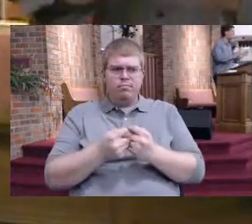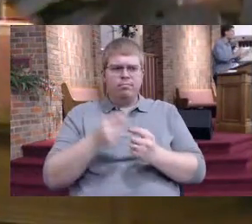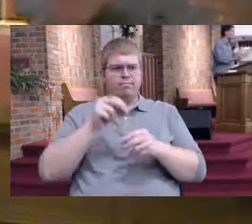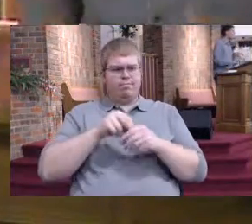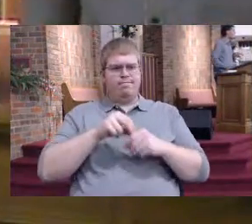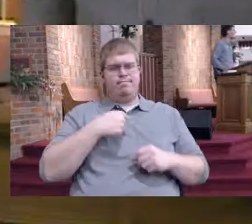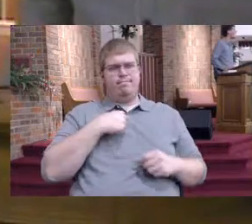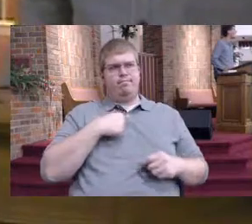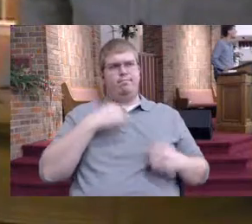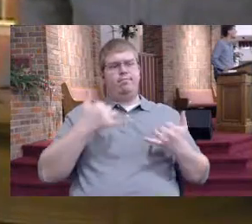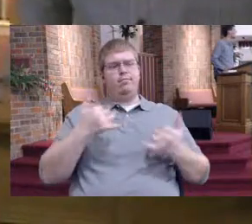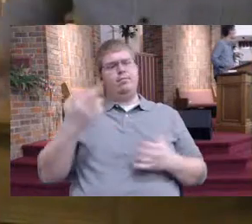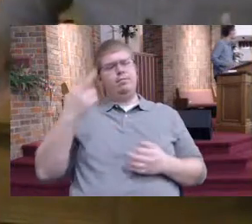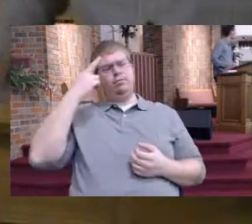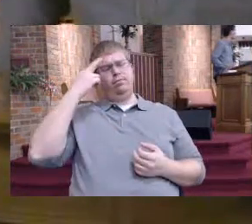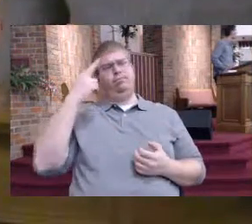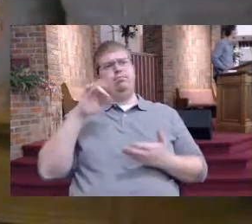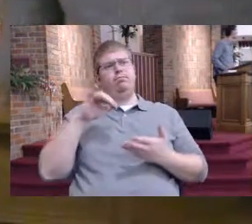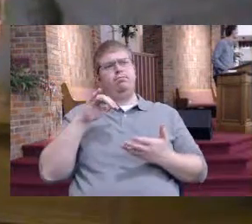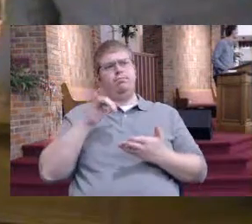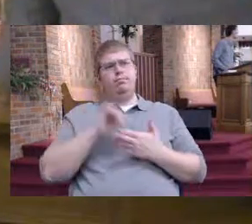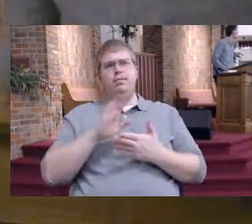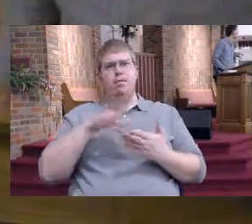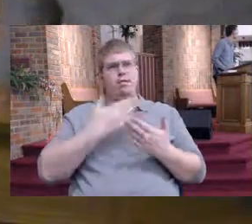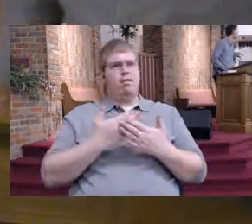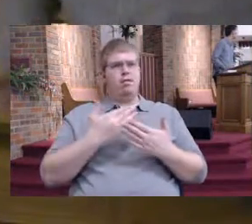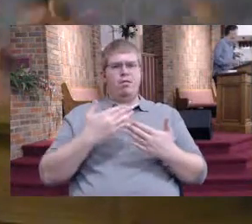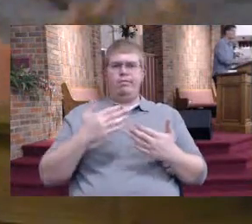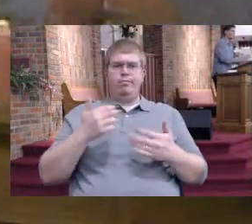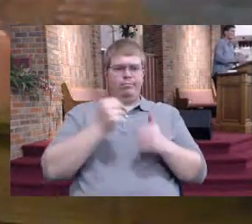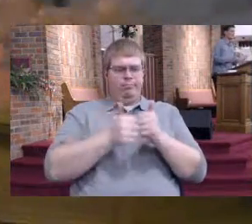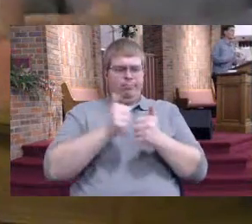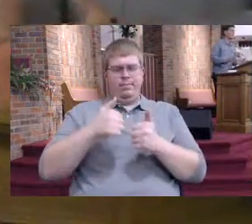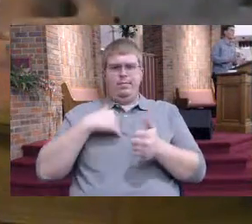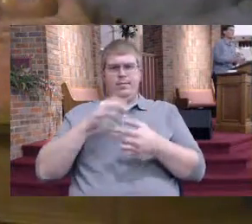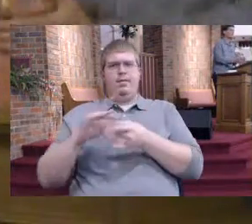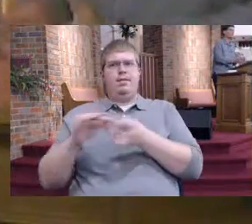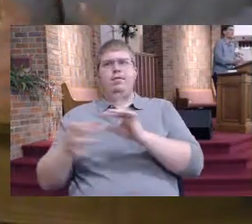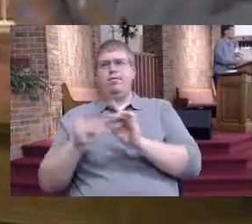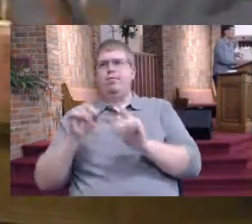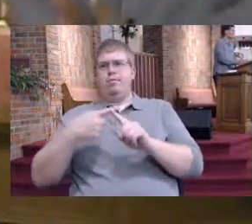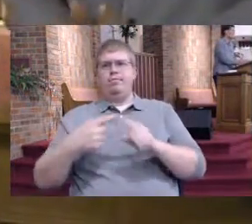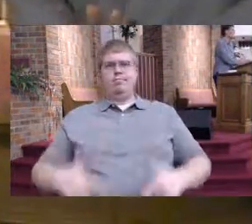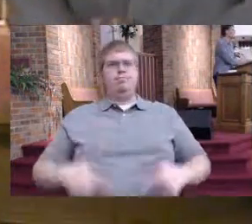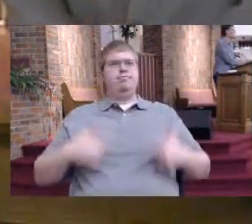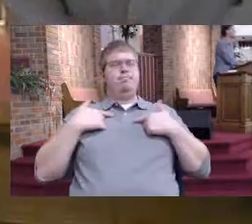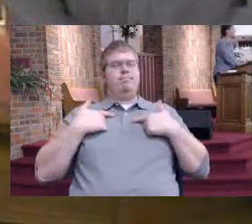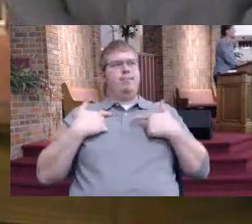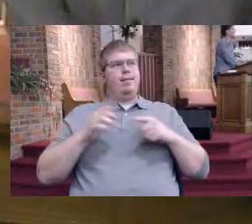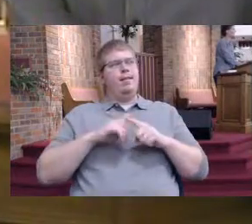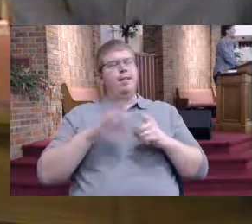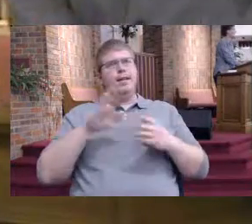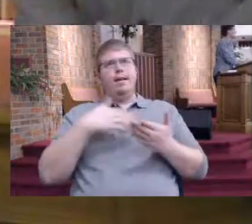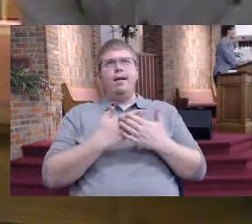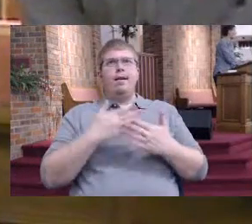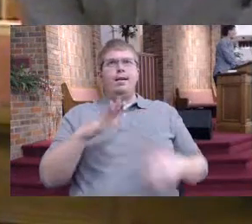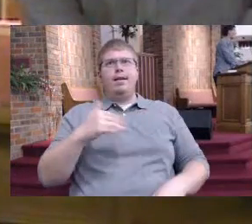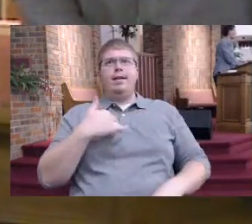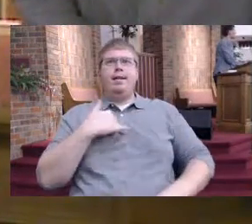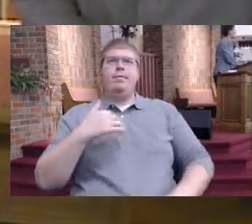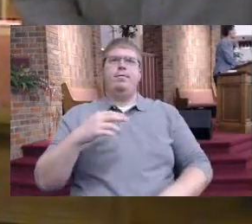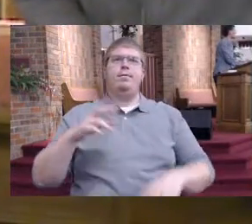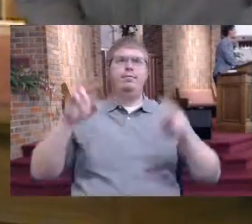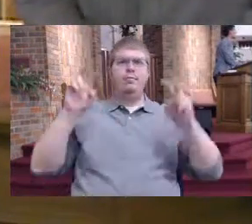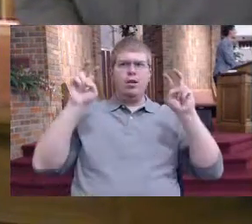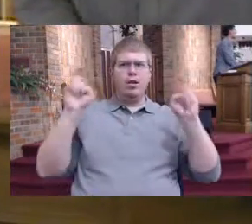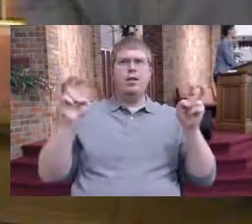that we all have our stories, but even from time to time, we all sort of have a theme of those